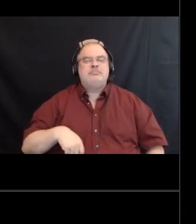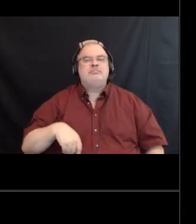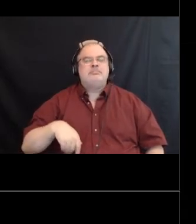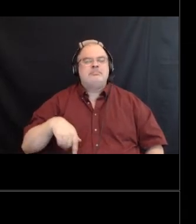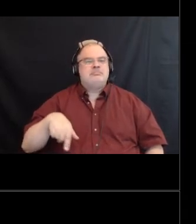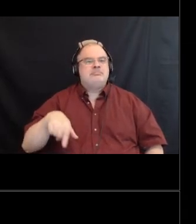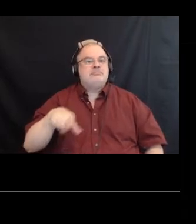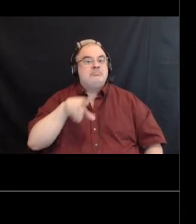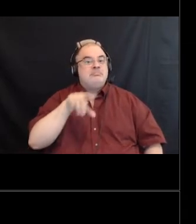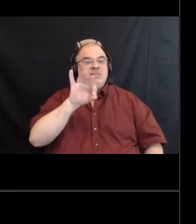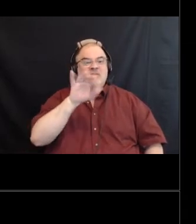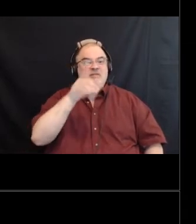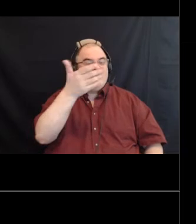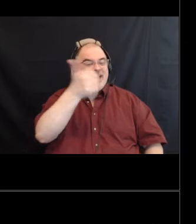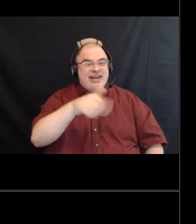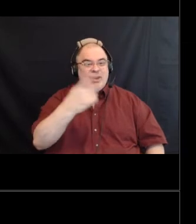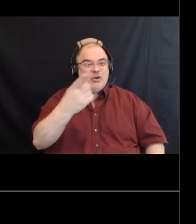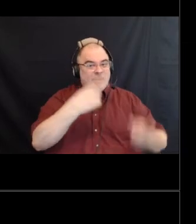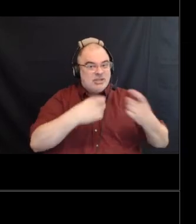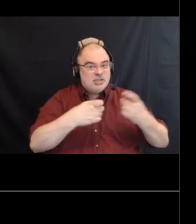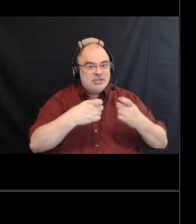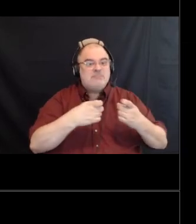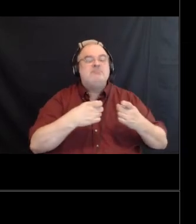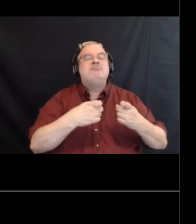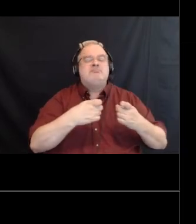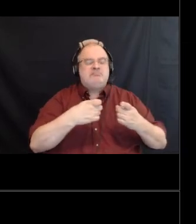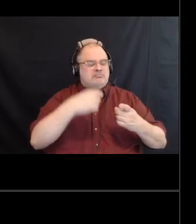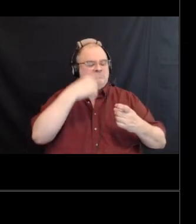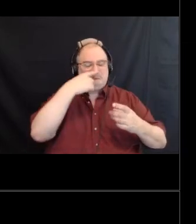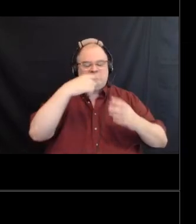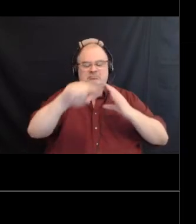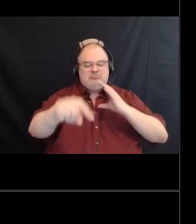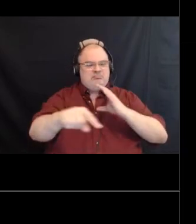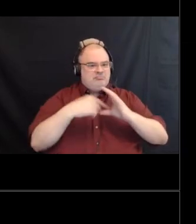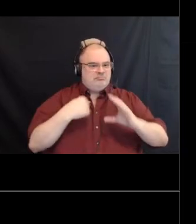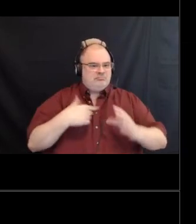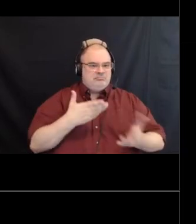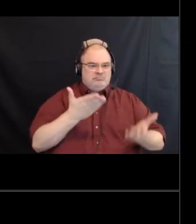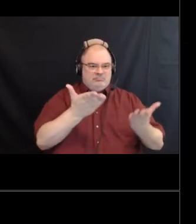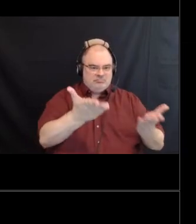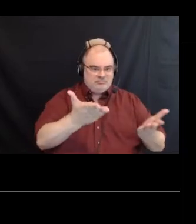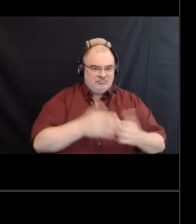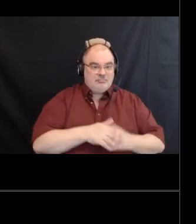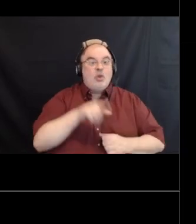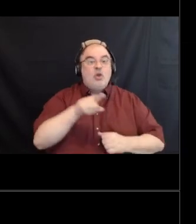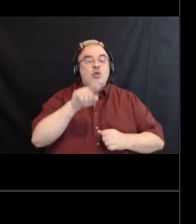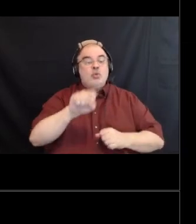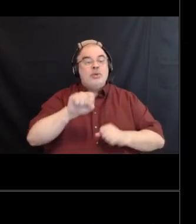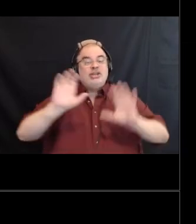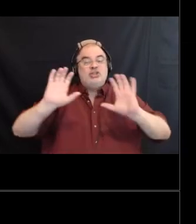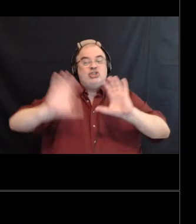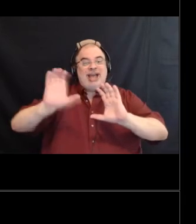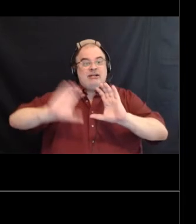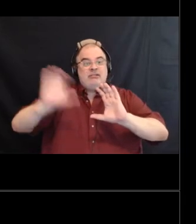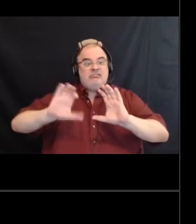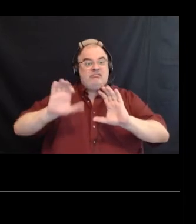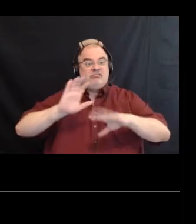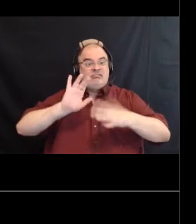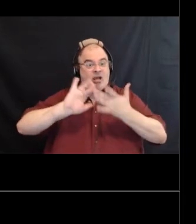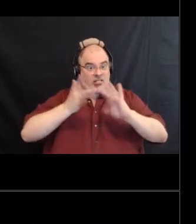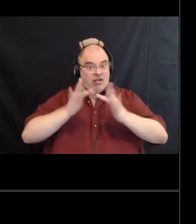whatever you need. But there's our office hours online that you can chat with people or give me a call, and